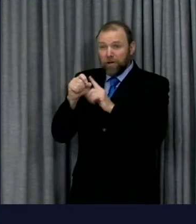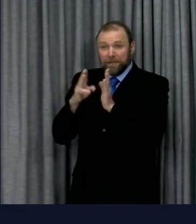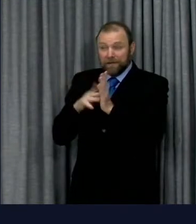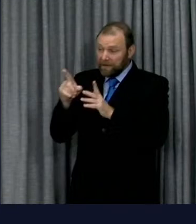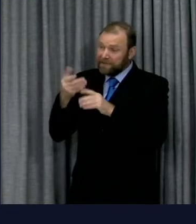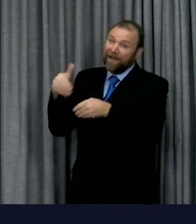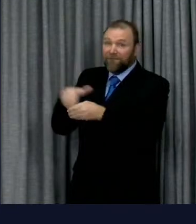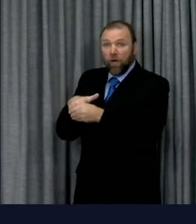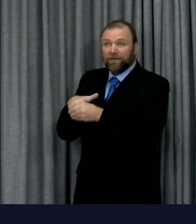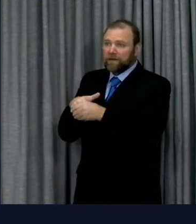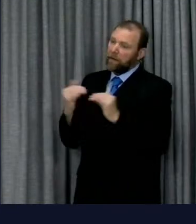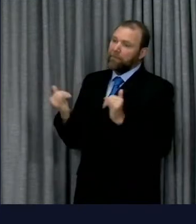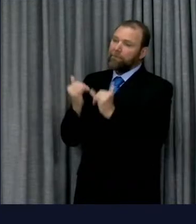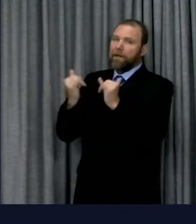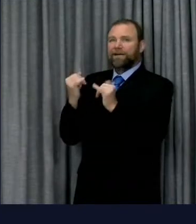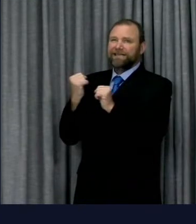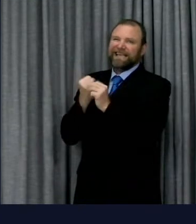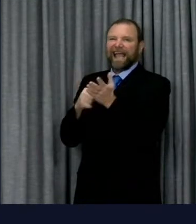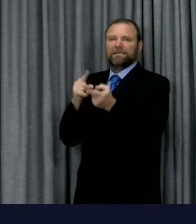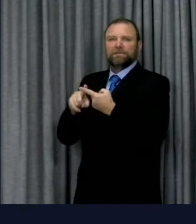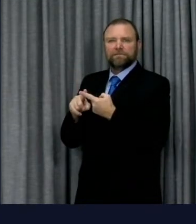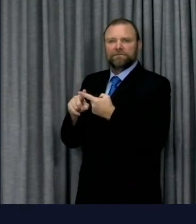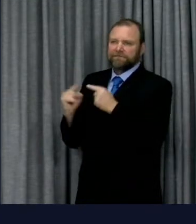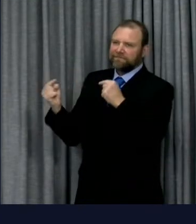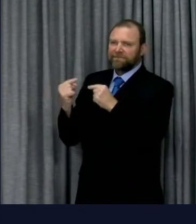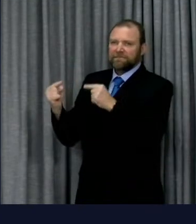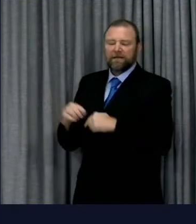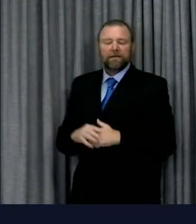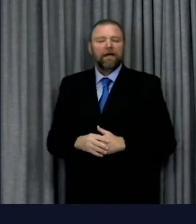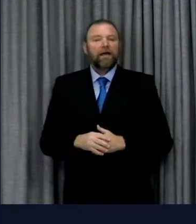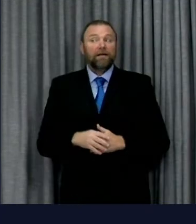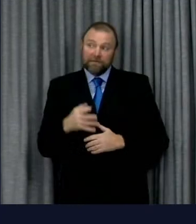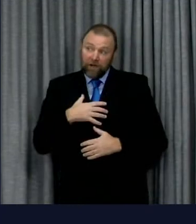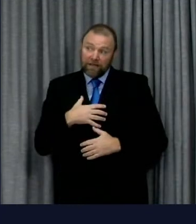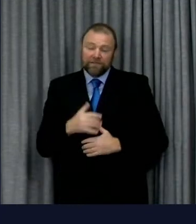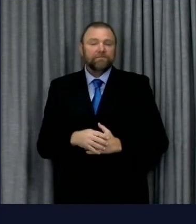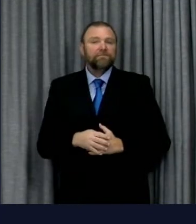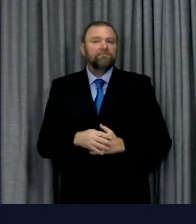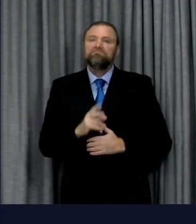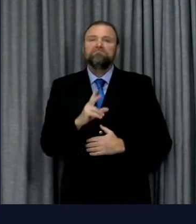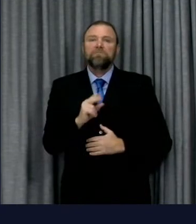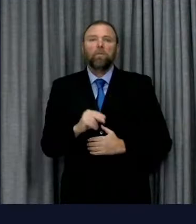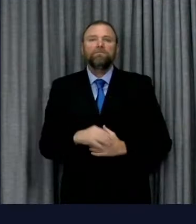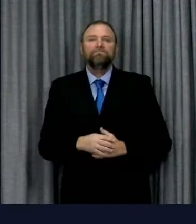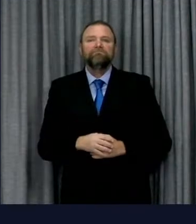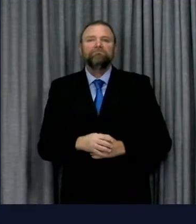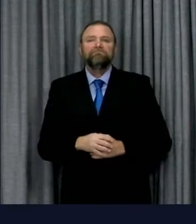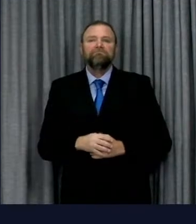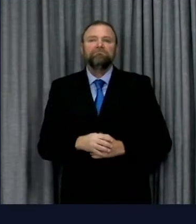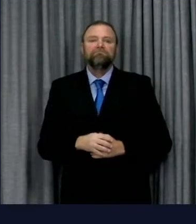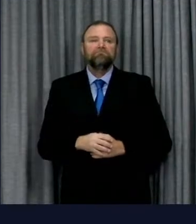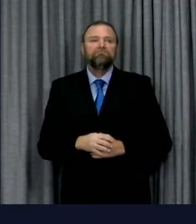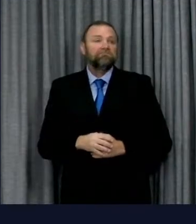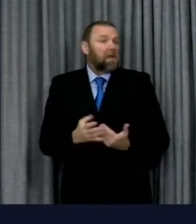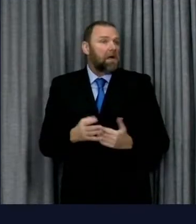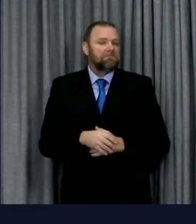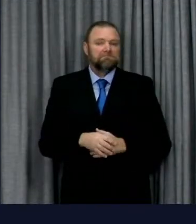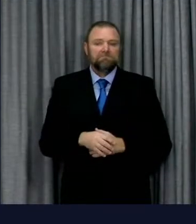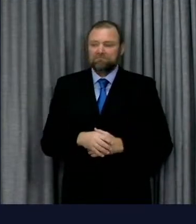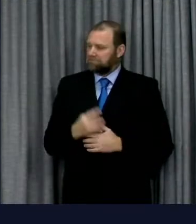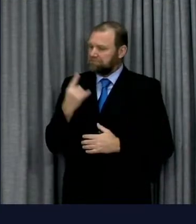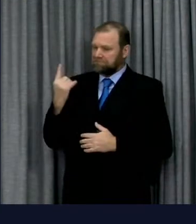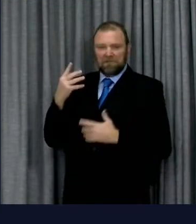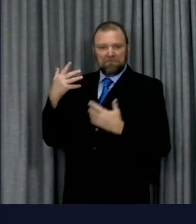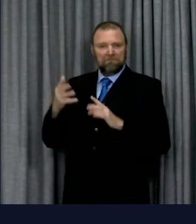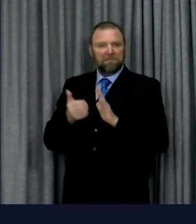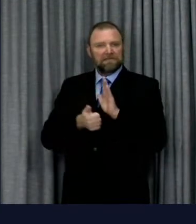No. If I'm truthful about it, the Prime Minister, who's someone who's been sacked from